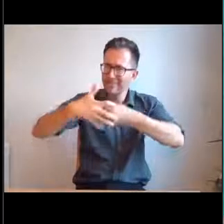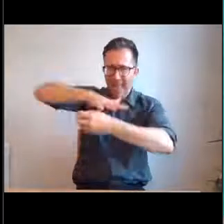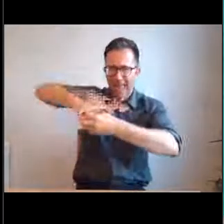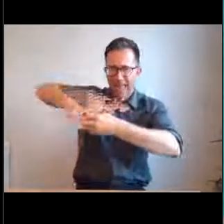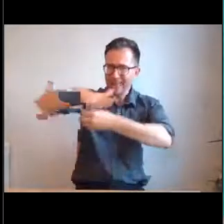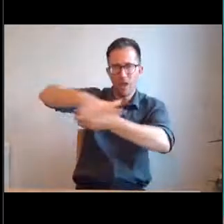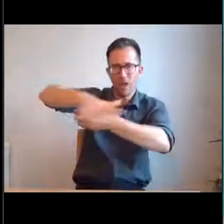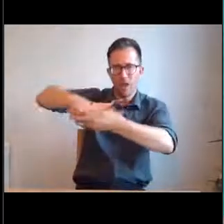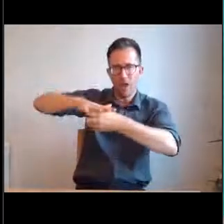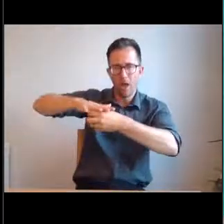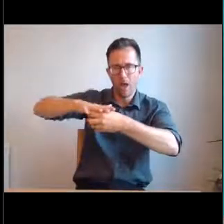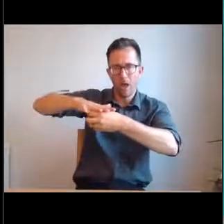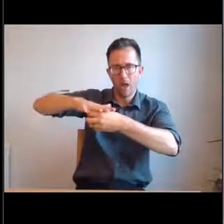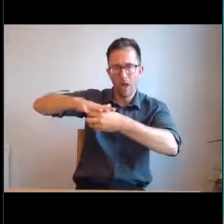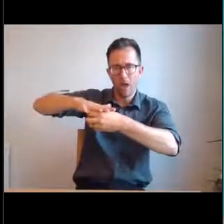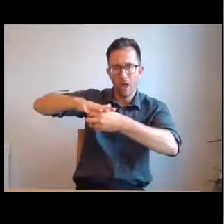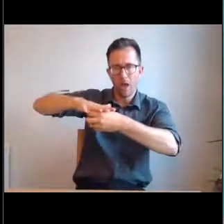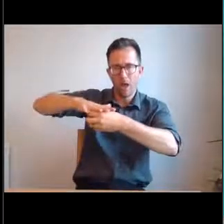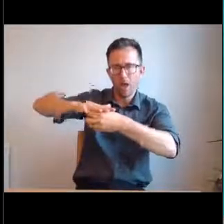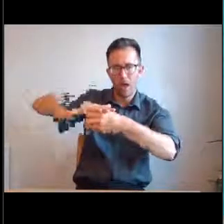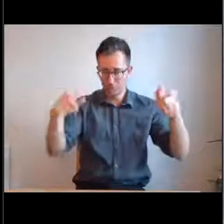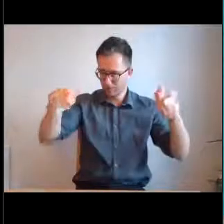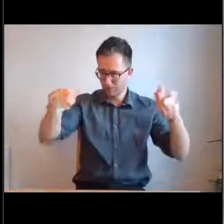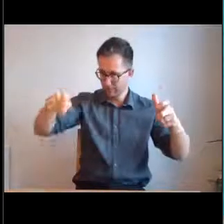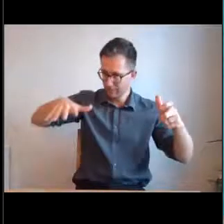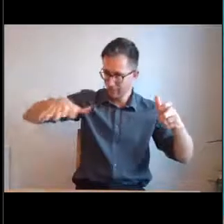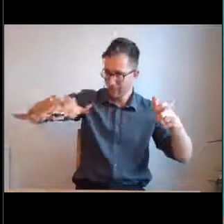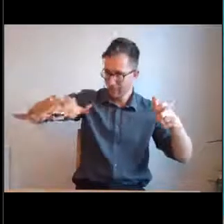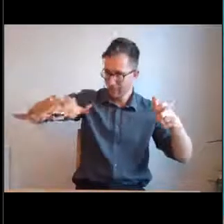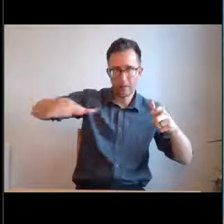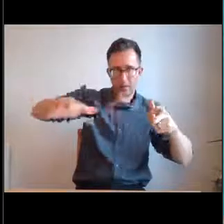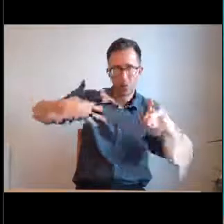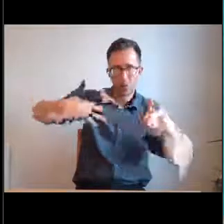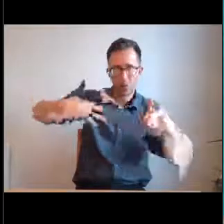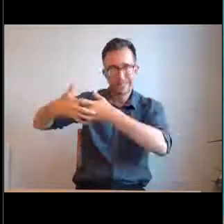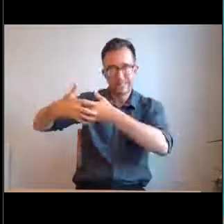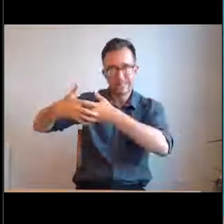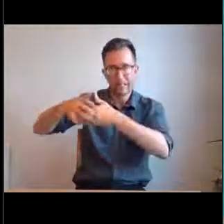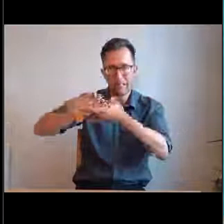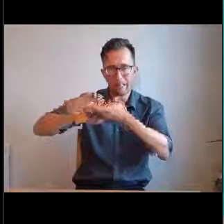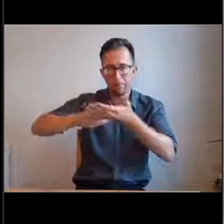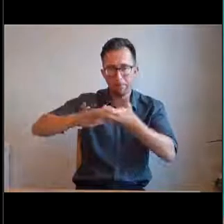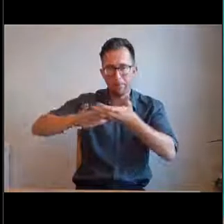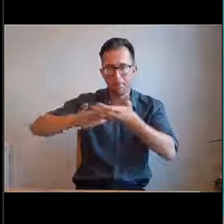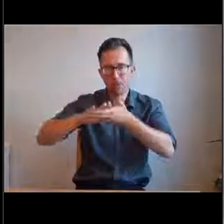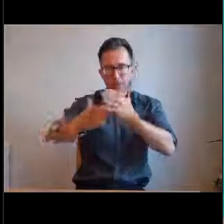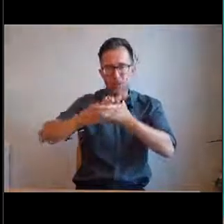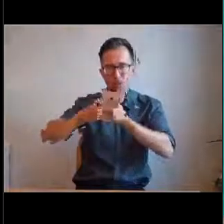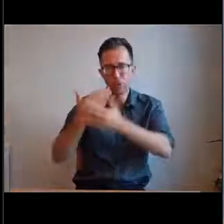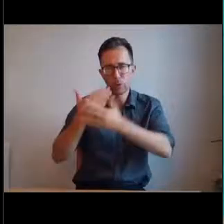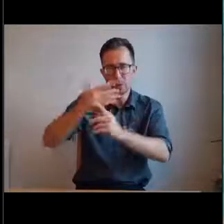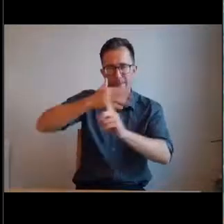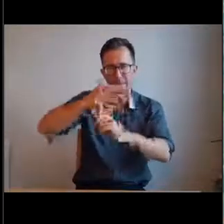one side of the bridge to improve the landscape and ecological connectivity.